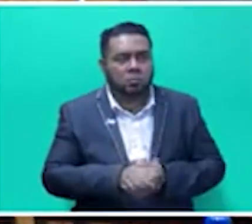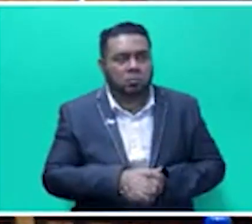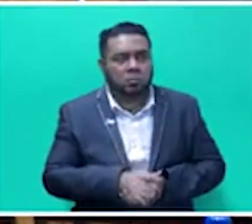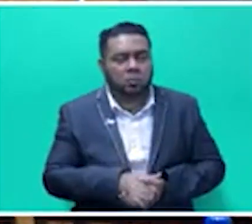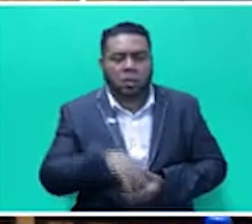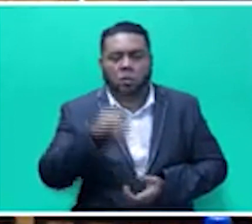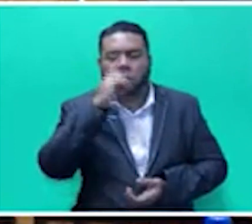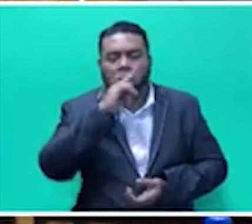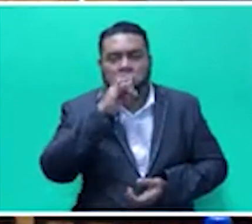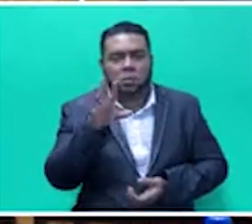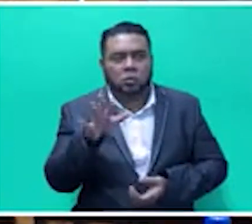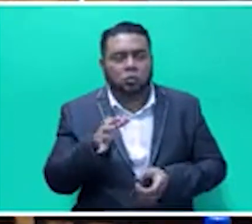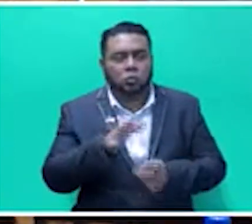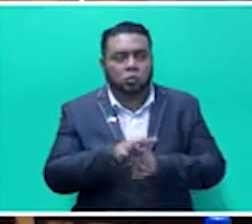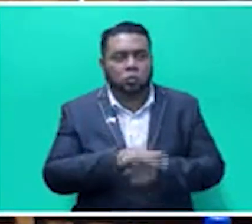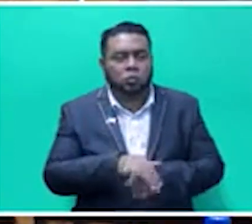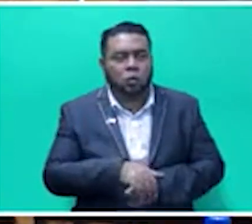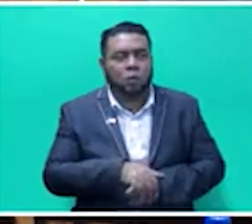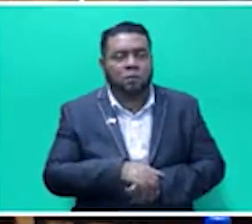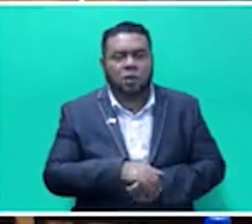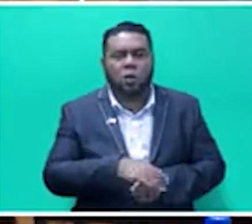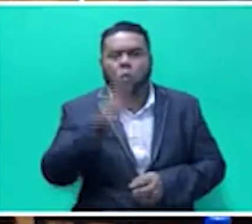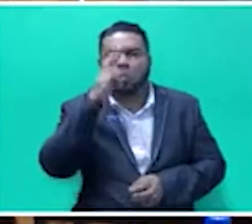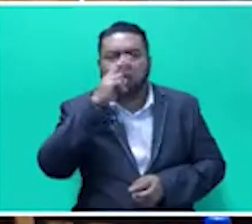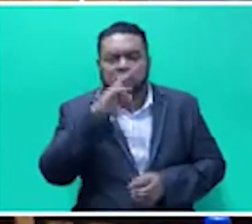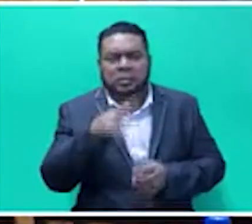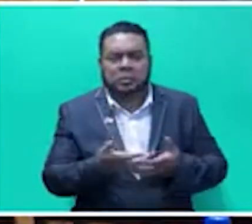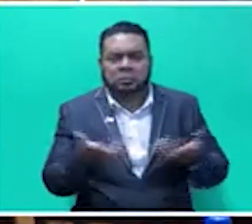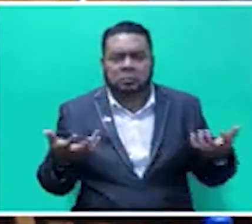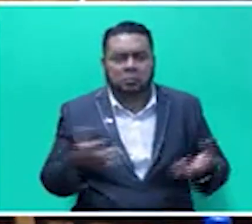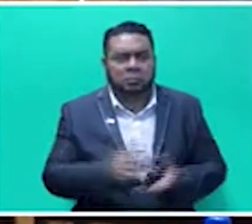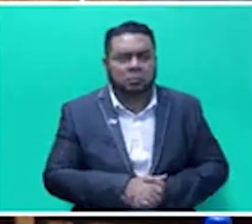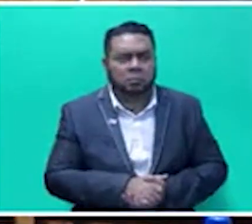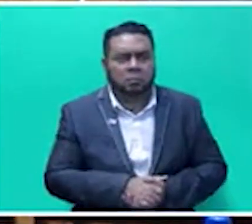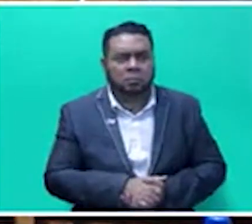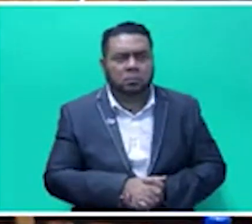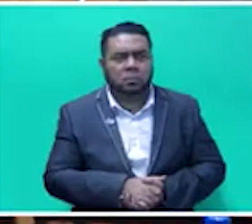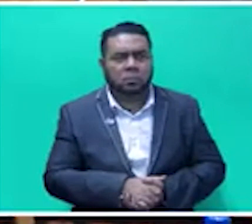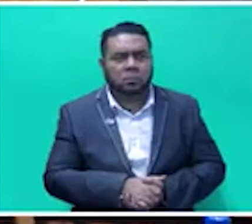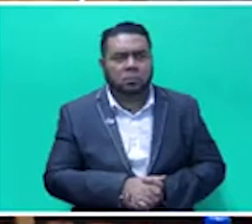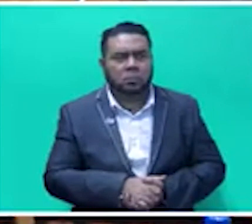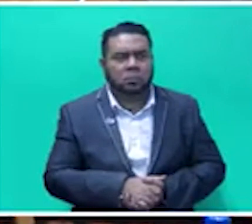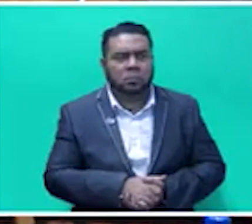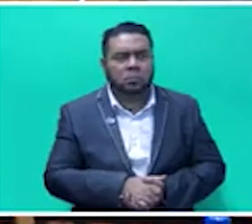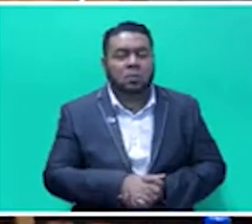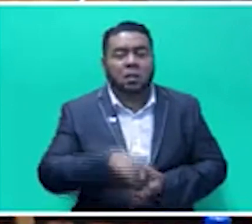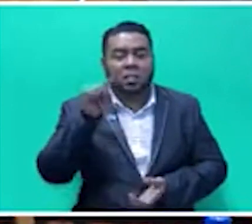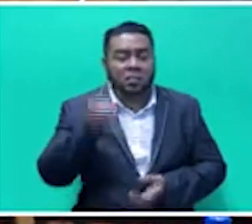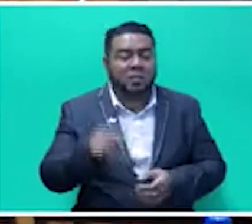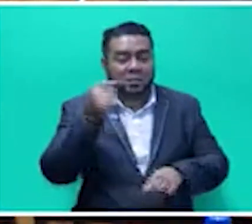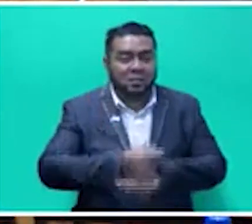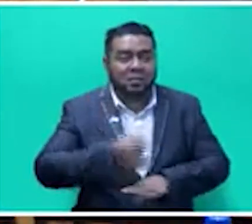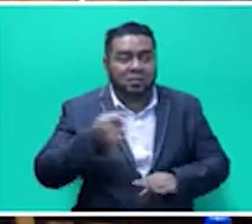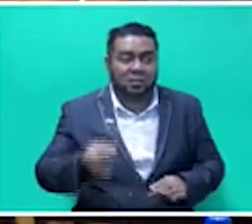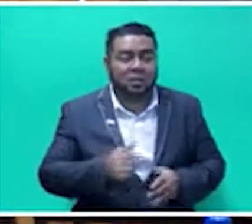of racism. Yes. Yes. Would be accused of racism. Mr. Speaker, we are, this government is trying